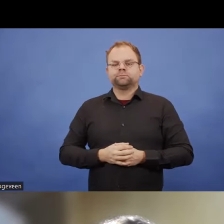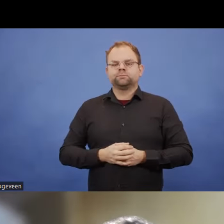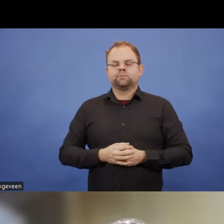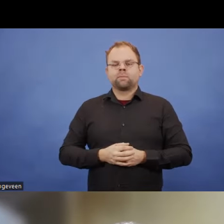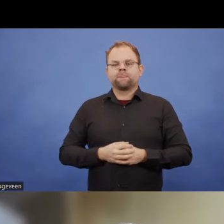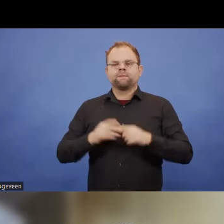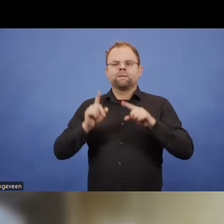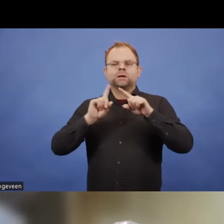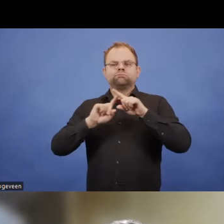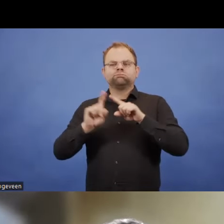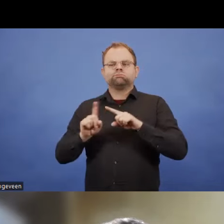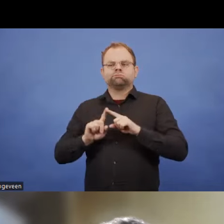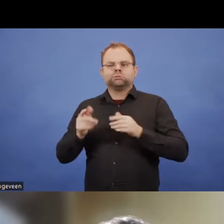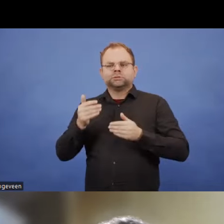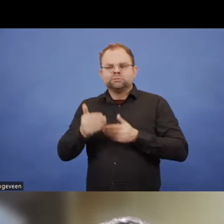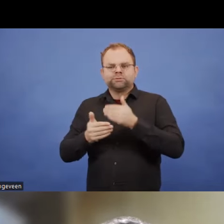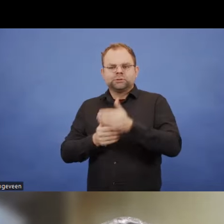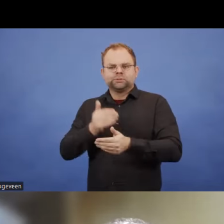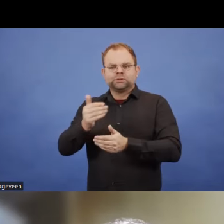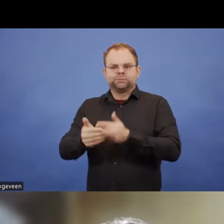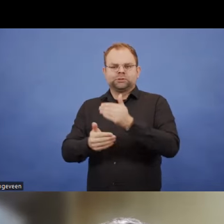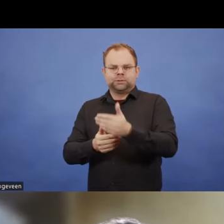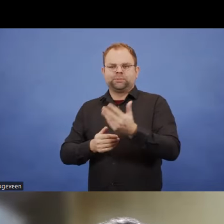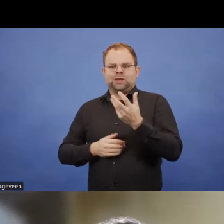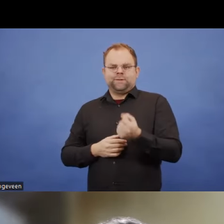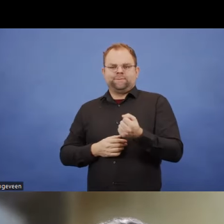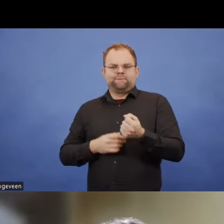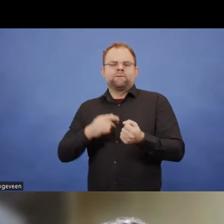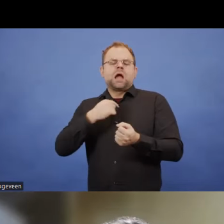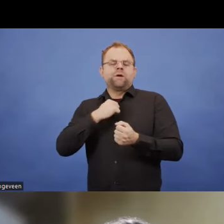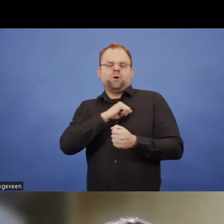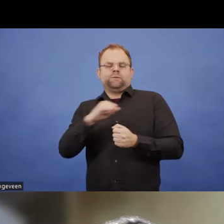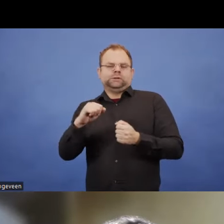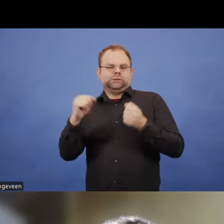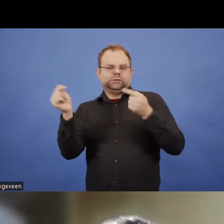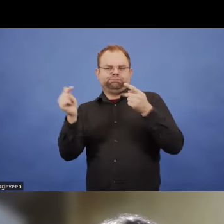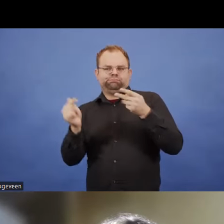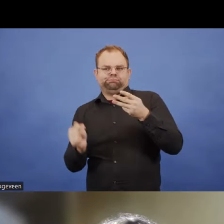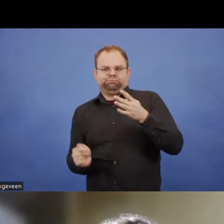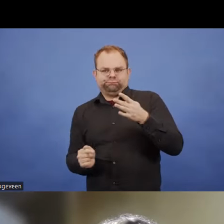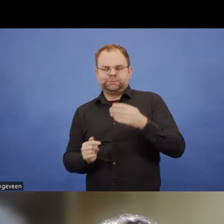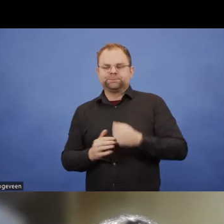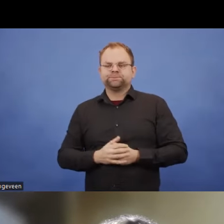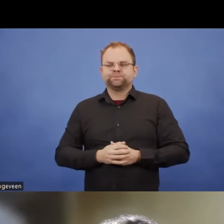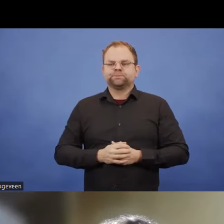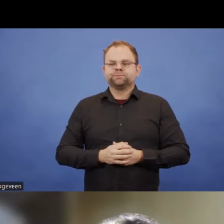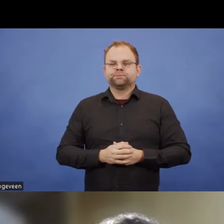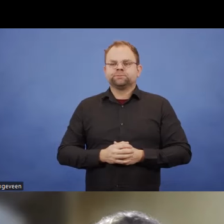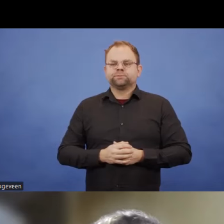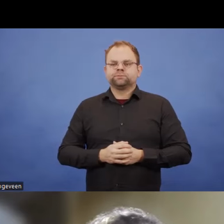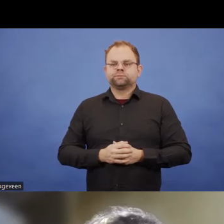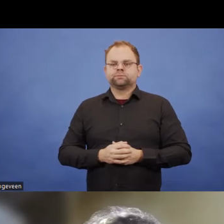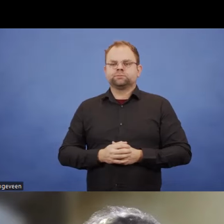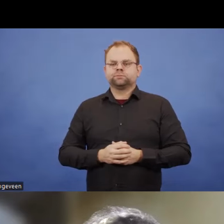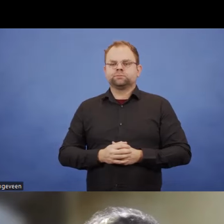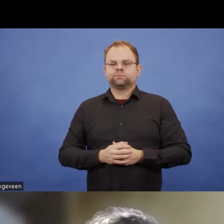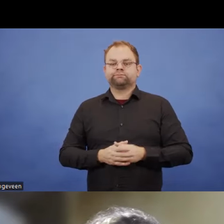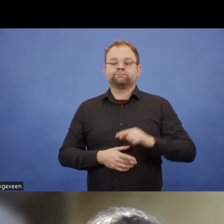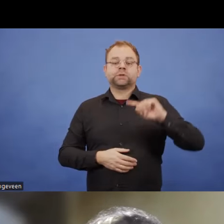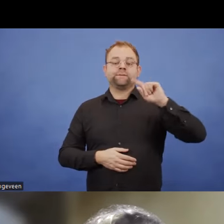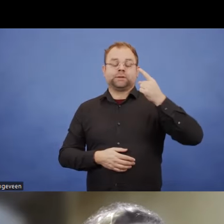steps. First, you have, as a new asylum seeker, you have to be registered.